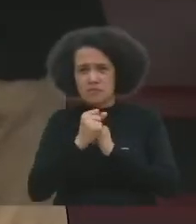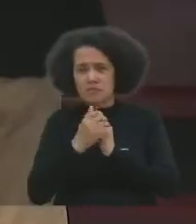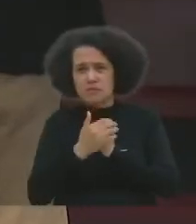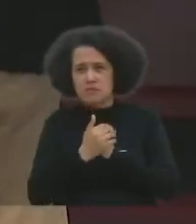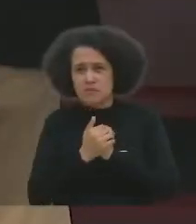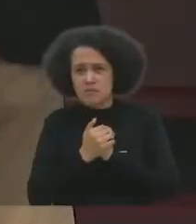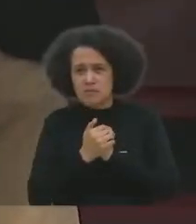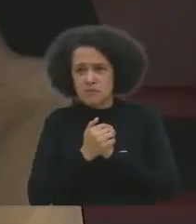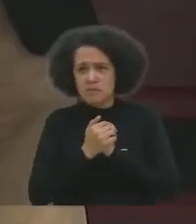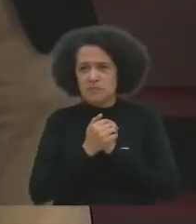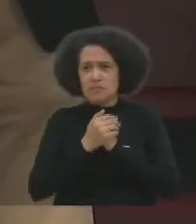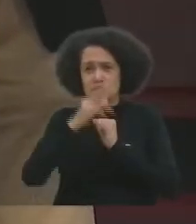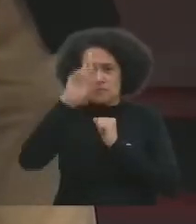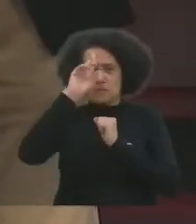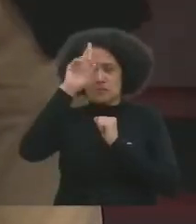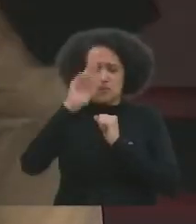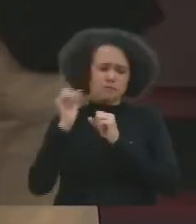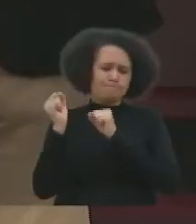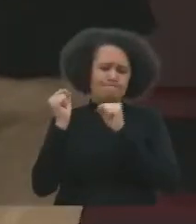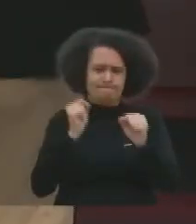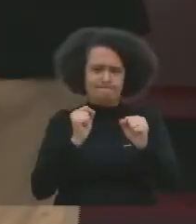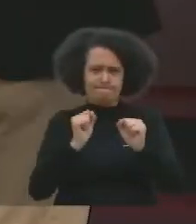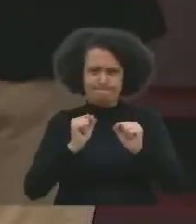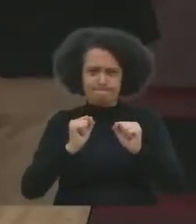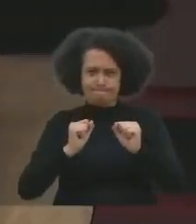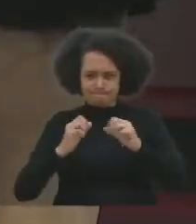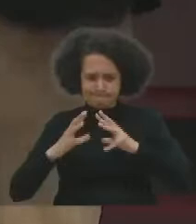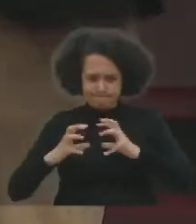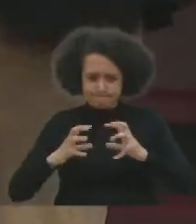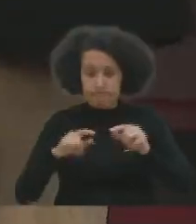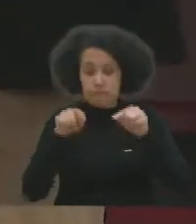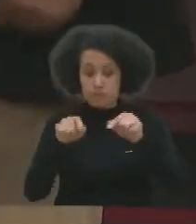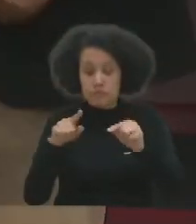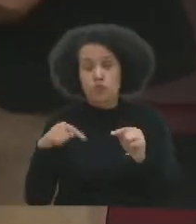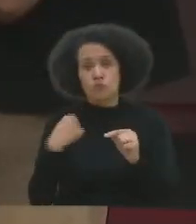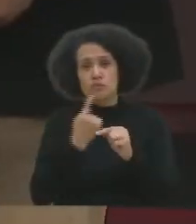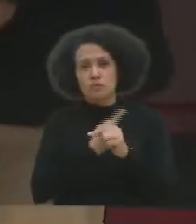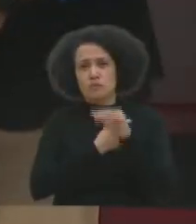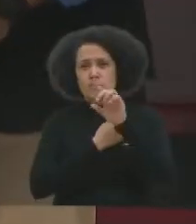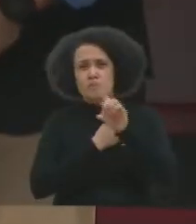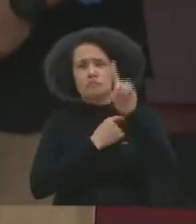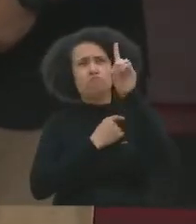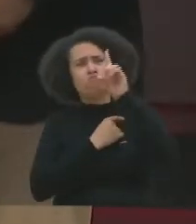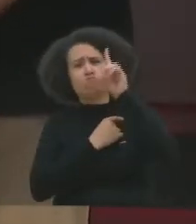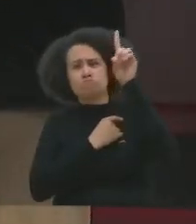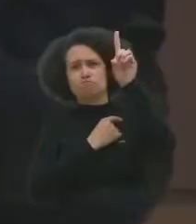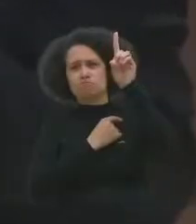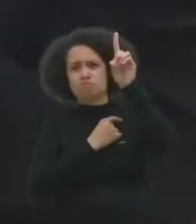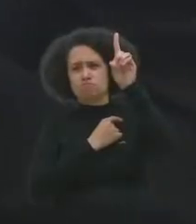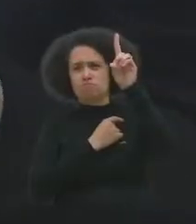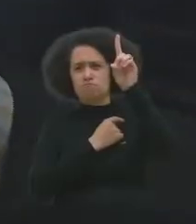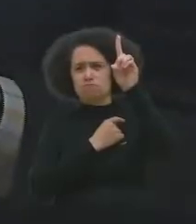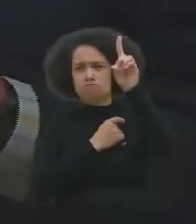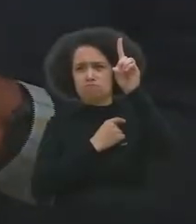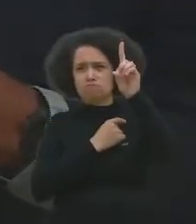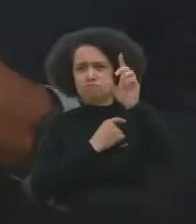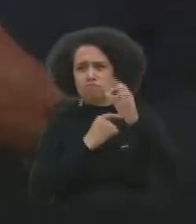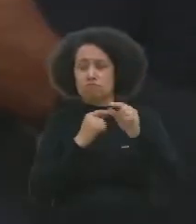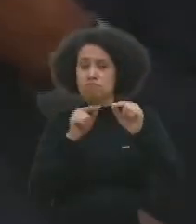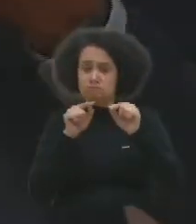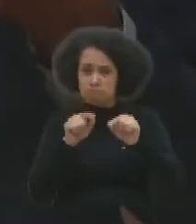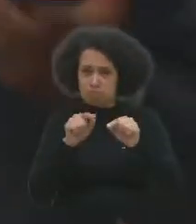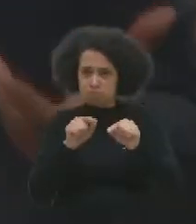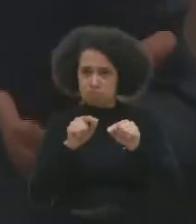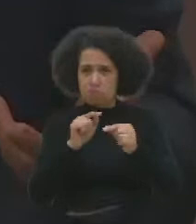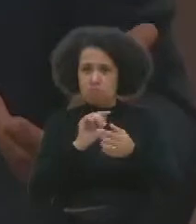battle. É o Senhor poderoso nas batalhas. That's our God. Esse é o nosso Deus. And this is the one that Jesus called